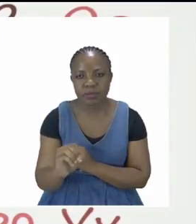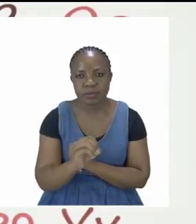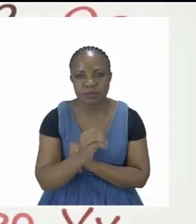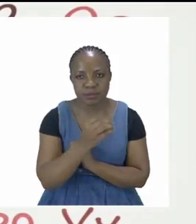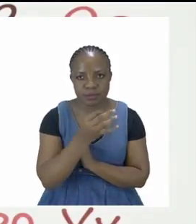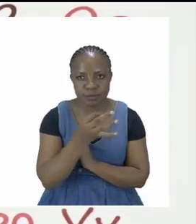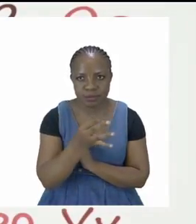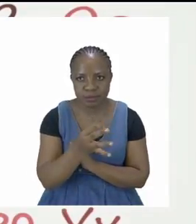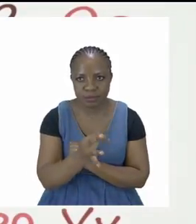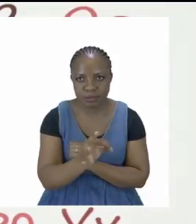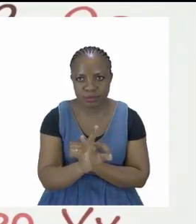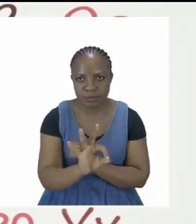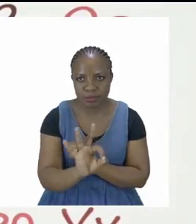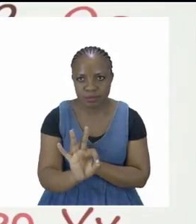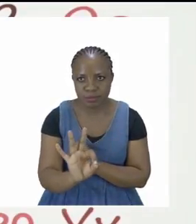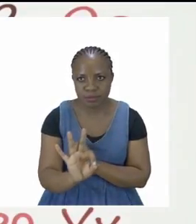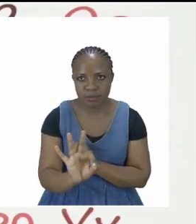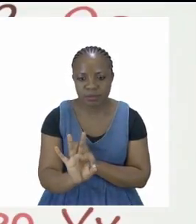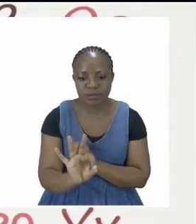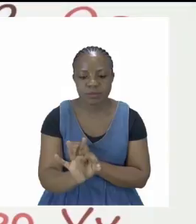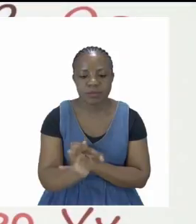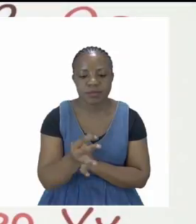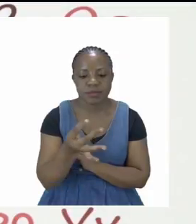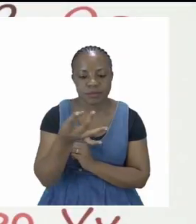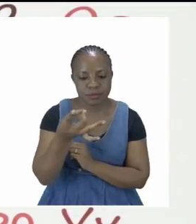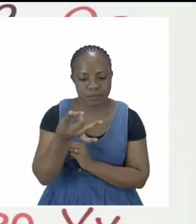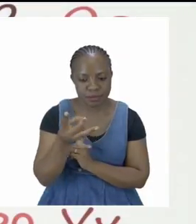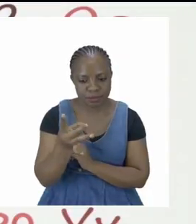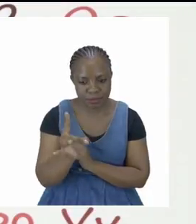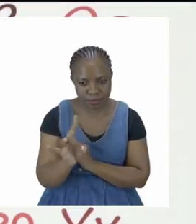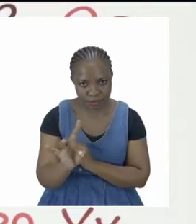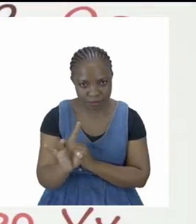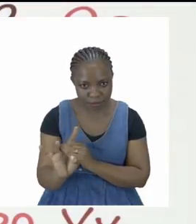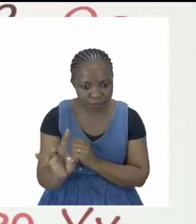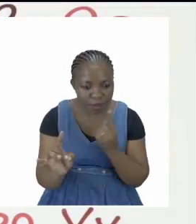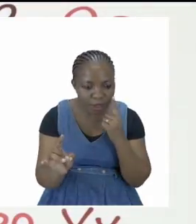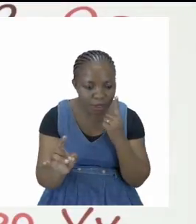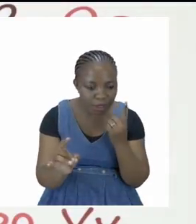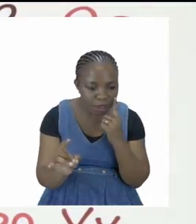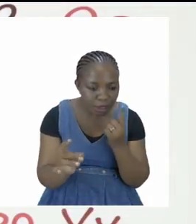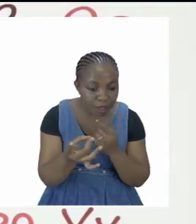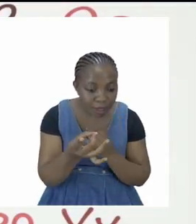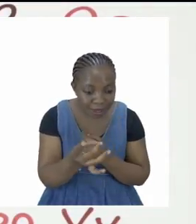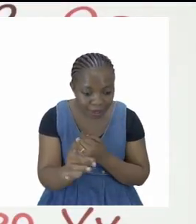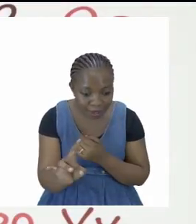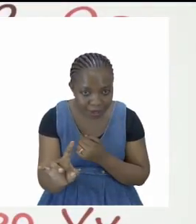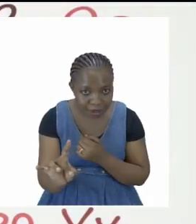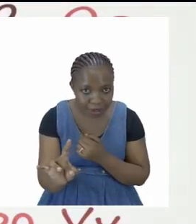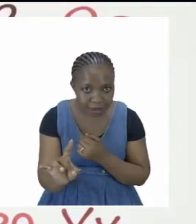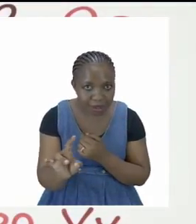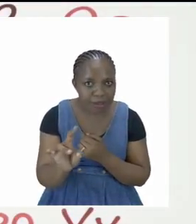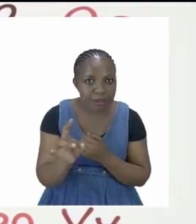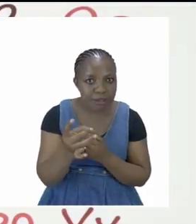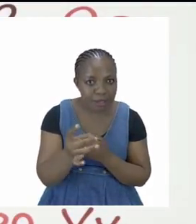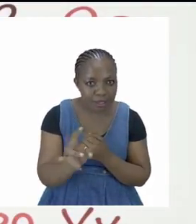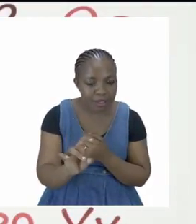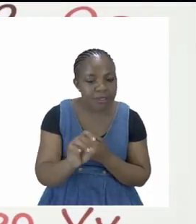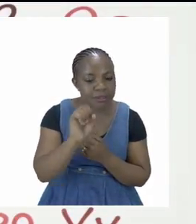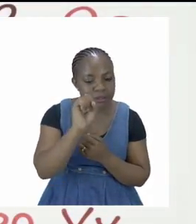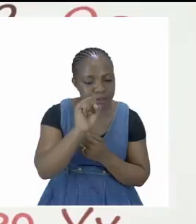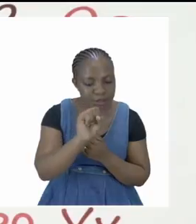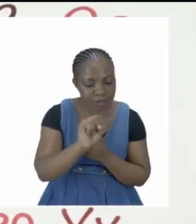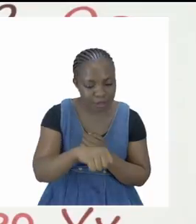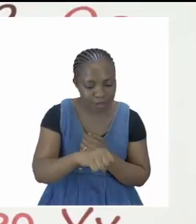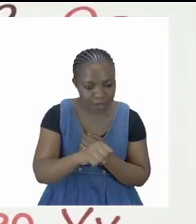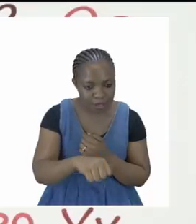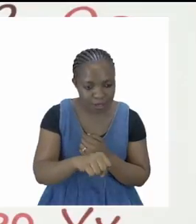9, 8. Let's double check our answer. So we have 13 here and we're